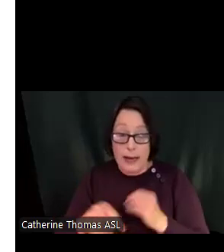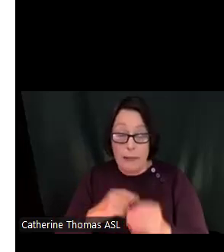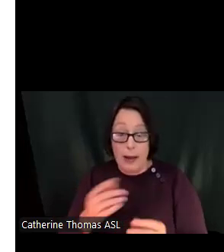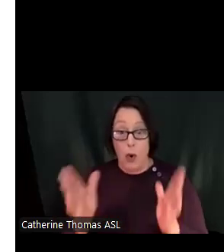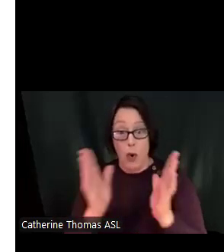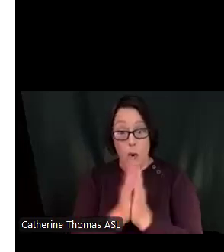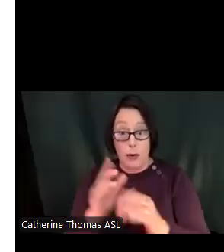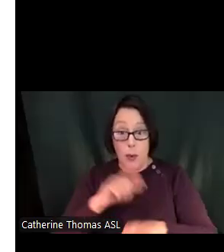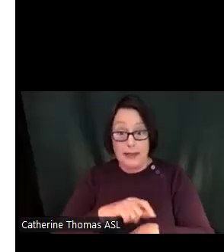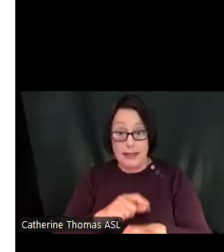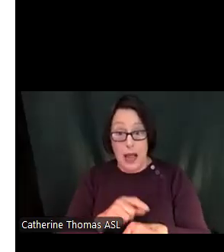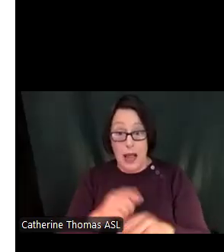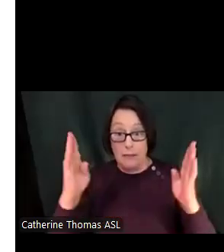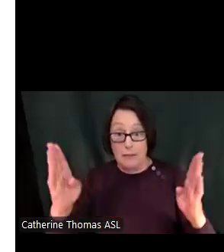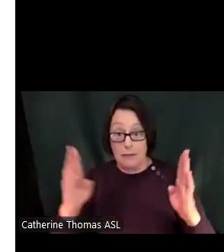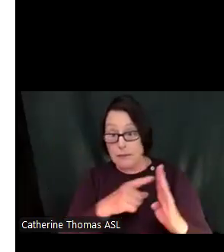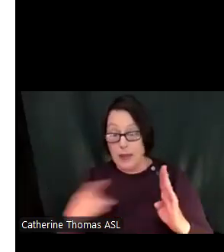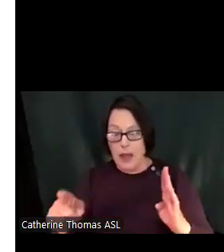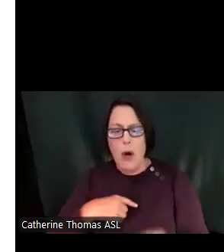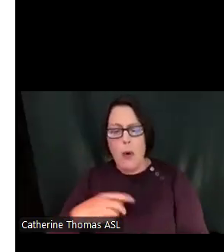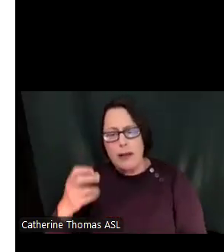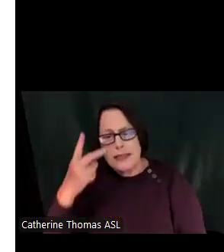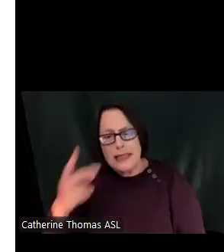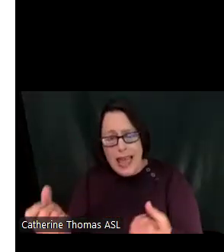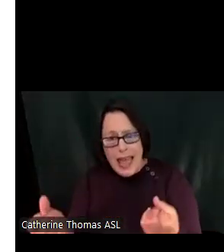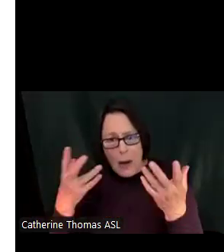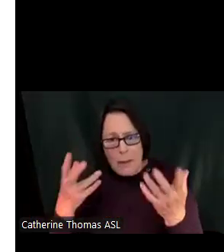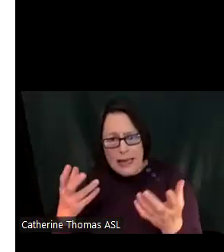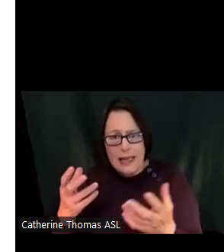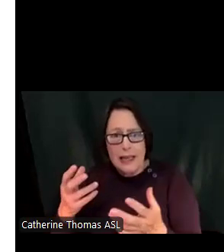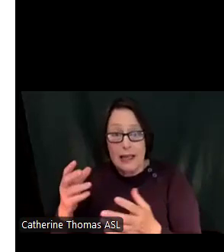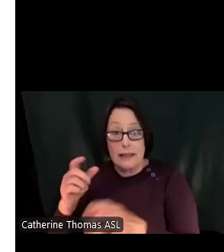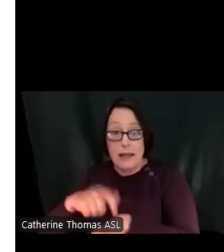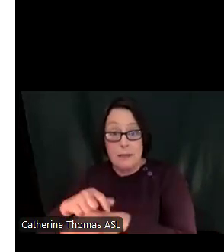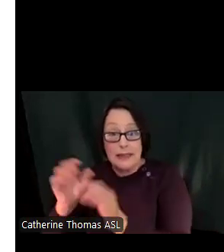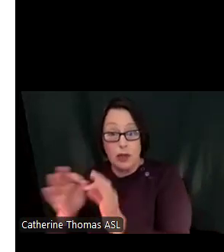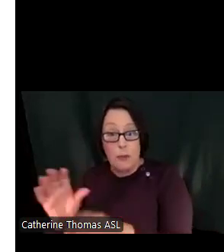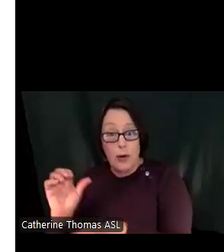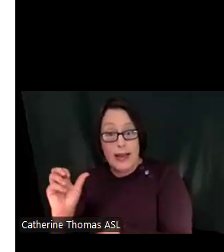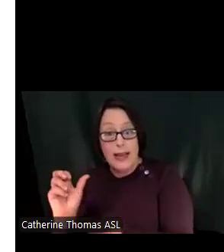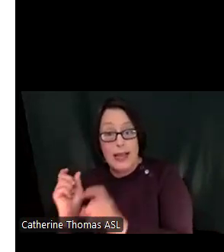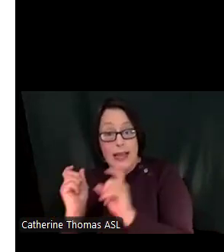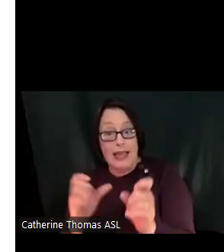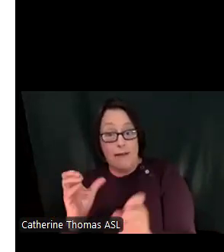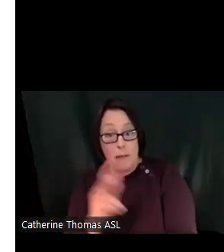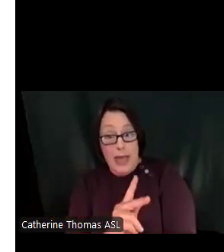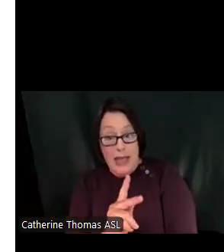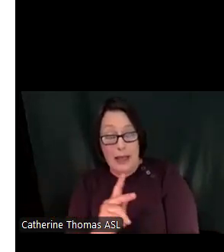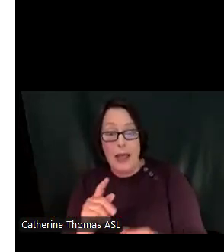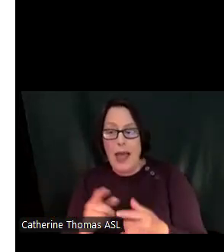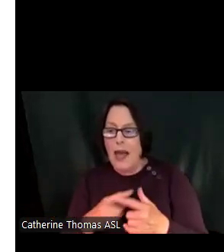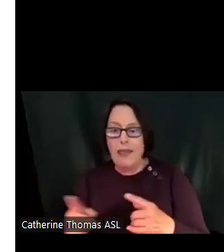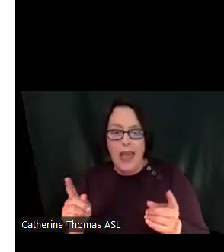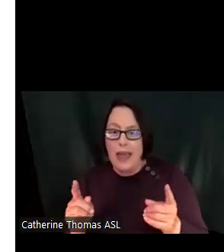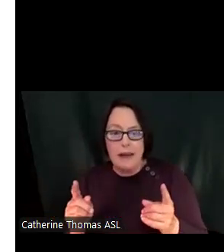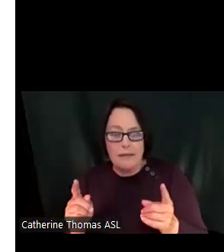many requests were given back by an interpreter and were never refilled. This would not be considered an unfilled request because the